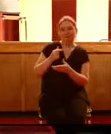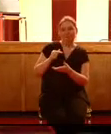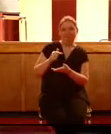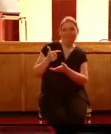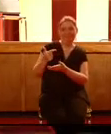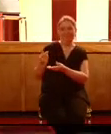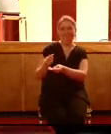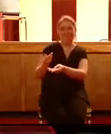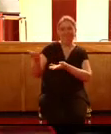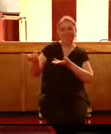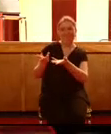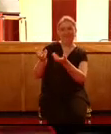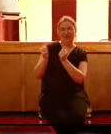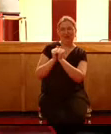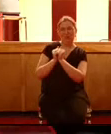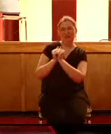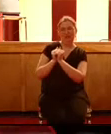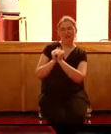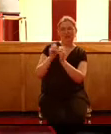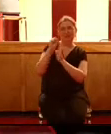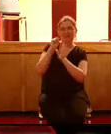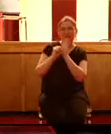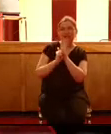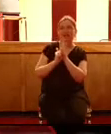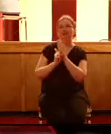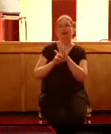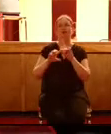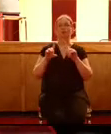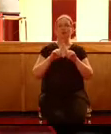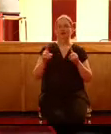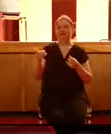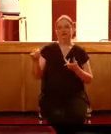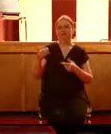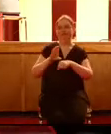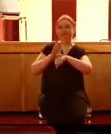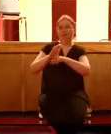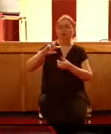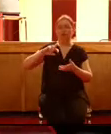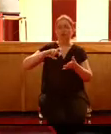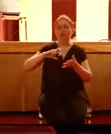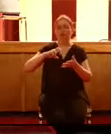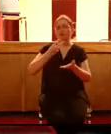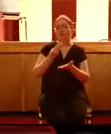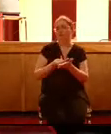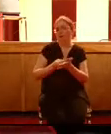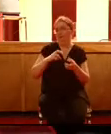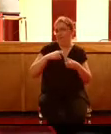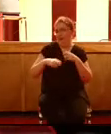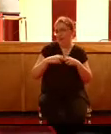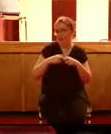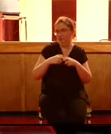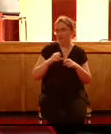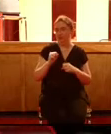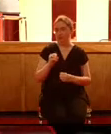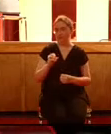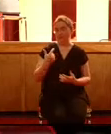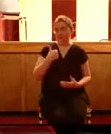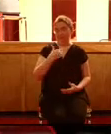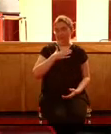it, but didn't want to push the issue to the point that it might cause funding issues and that kind of stuff. So until I know from the